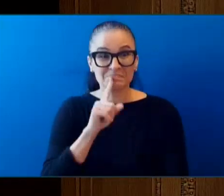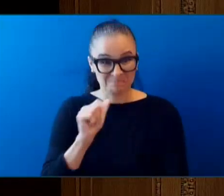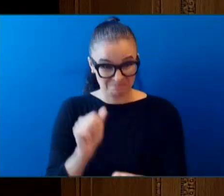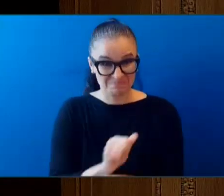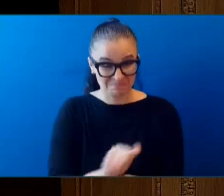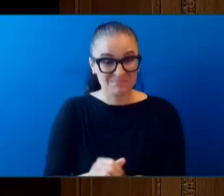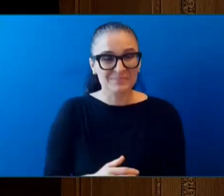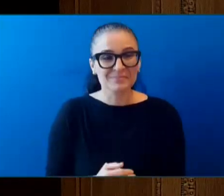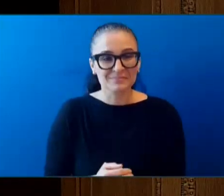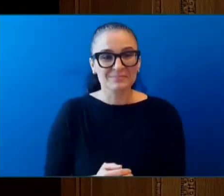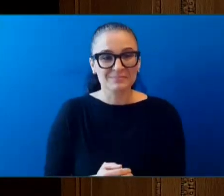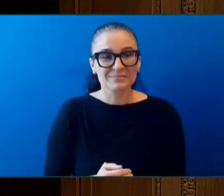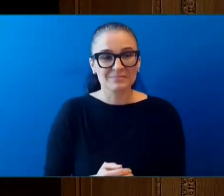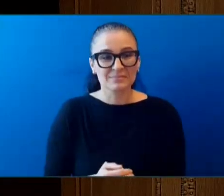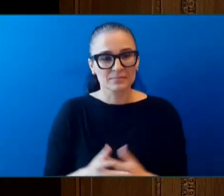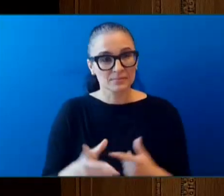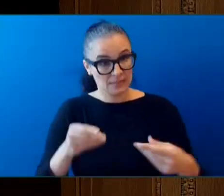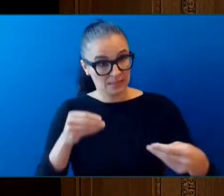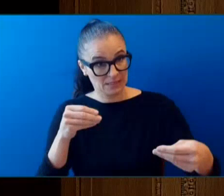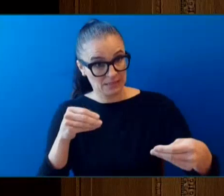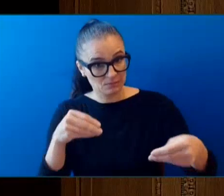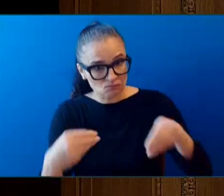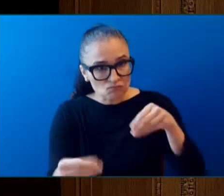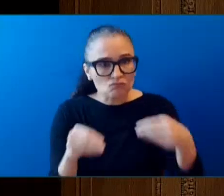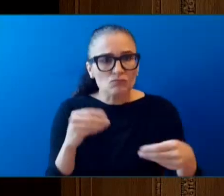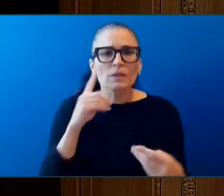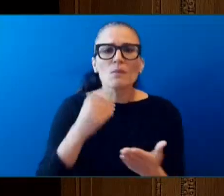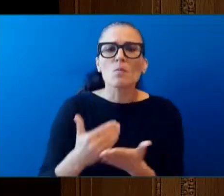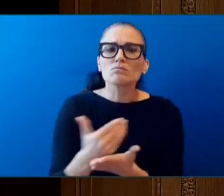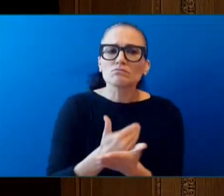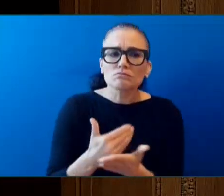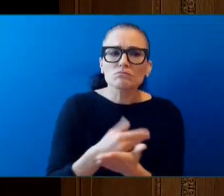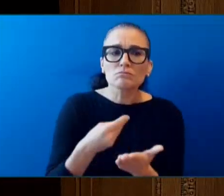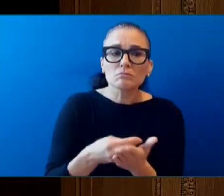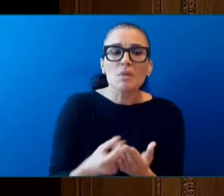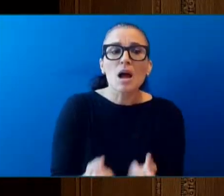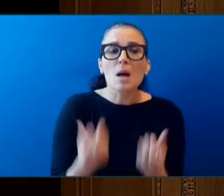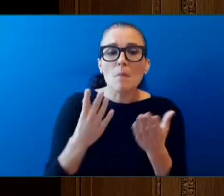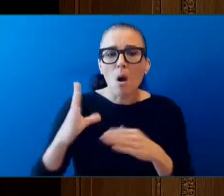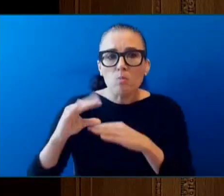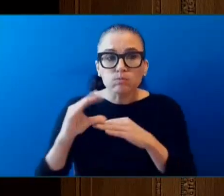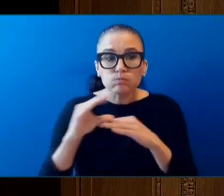income could fund task force initiatives.